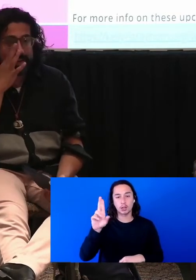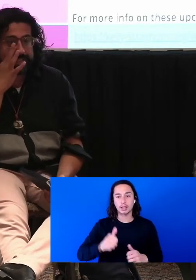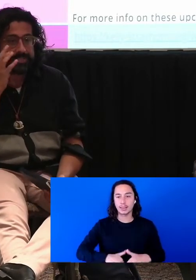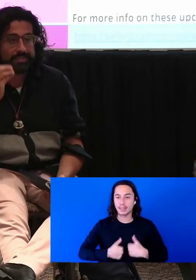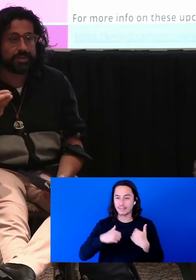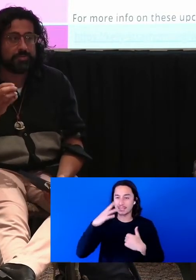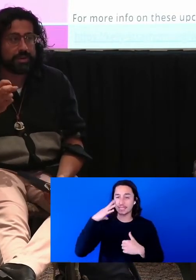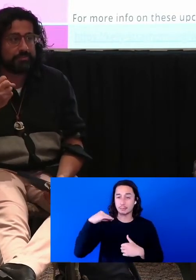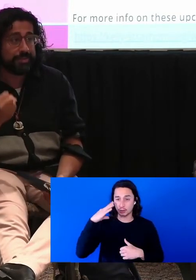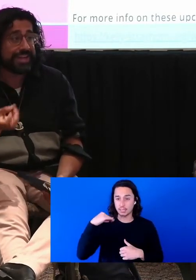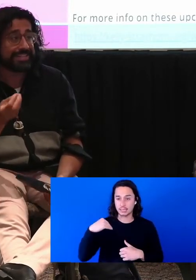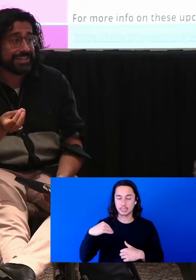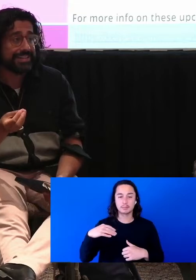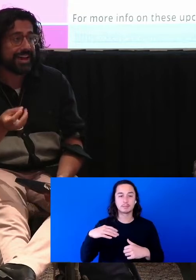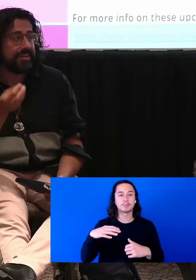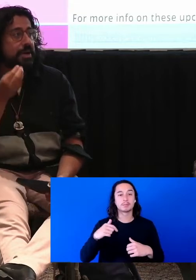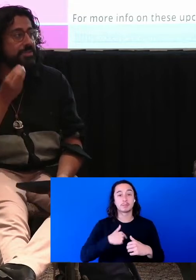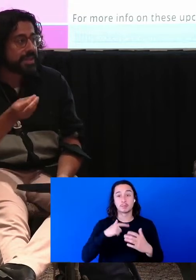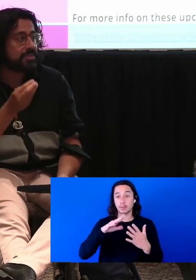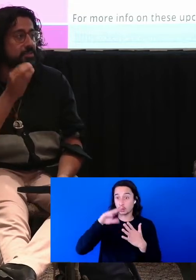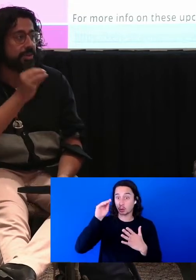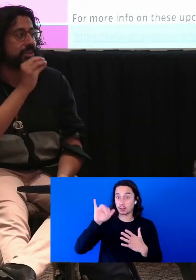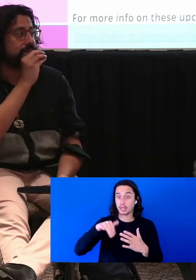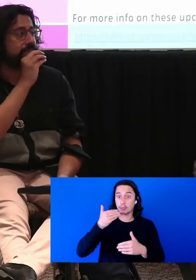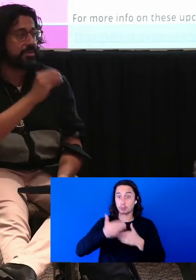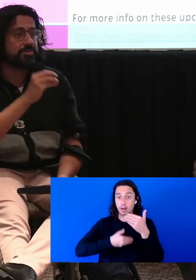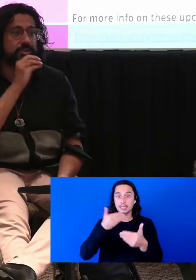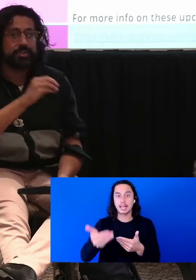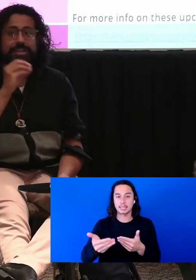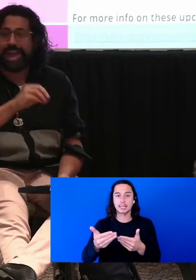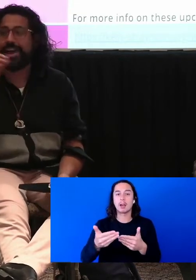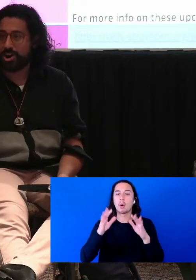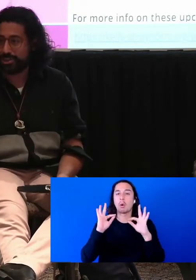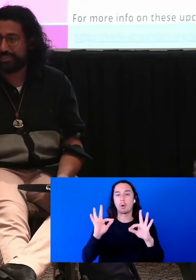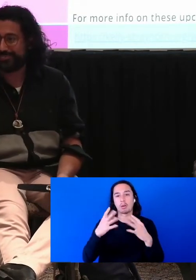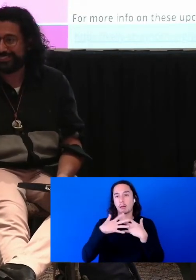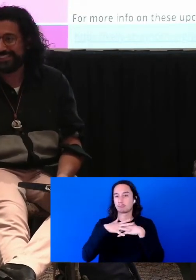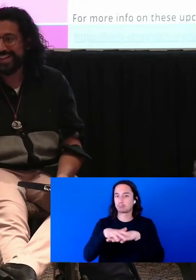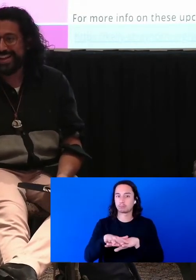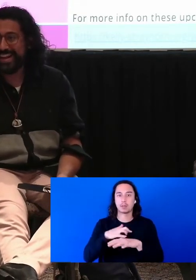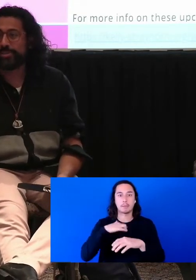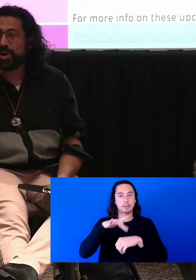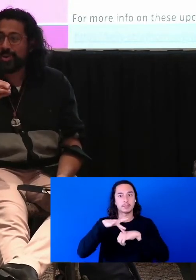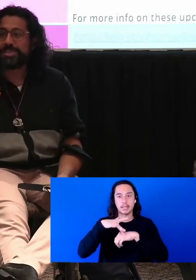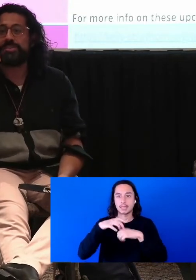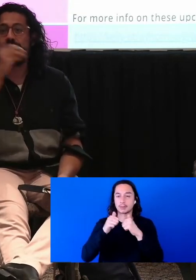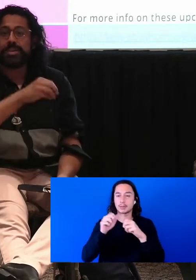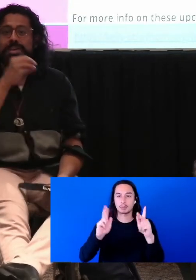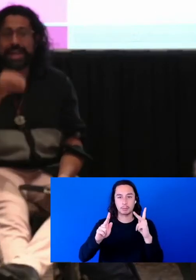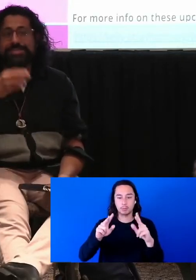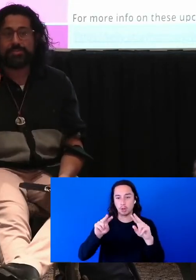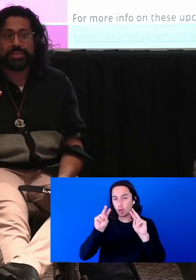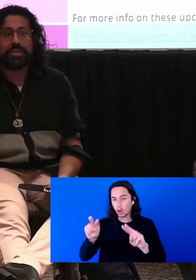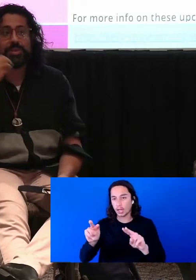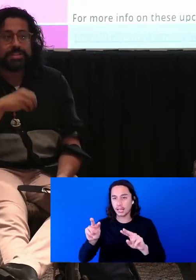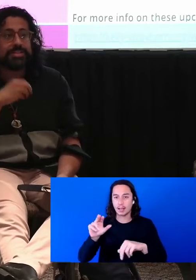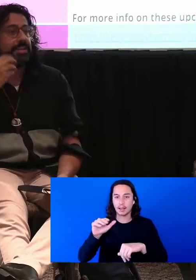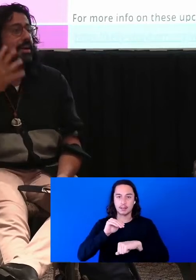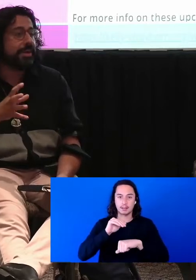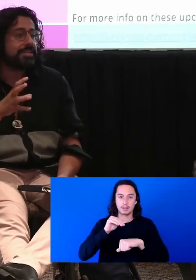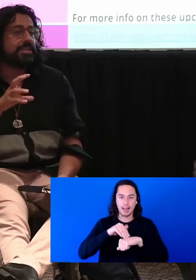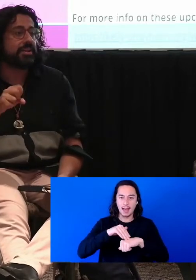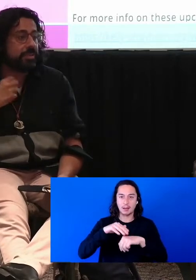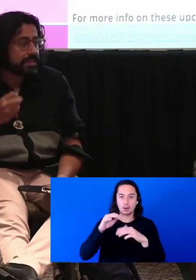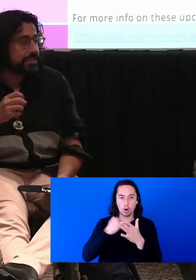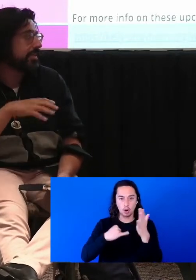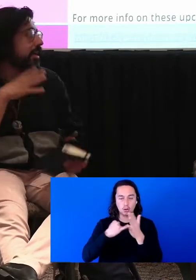learned in that process that's become pretty baked in, I'm obsessed with folks looking at art. It was always in looking at something,